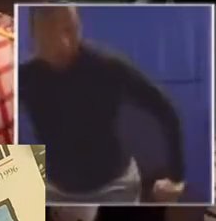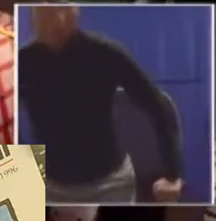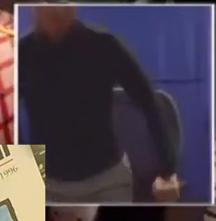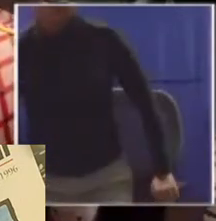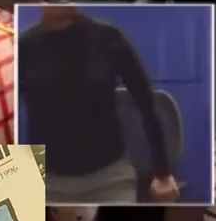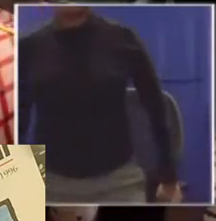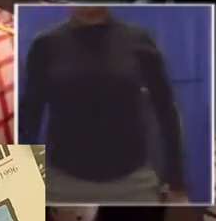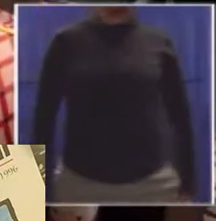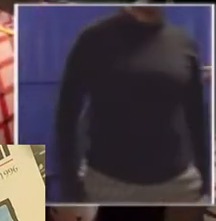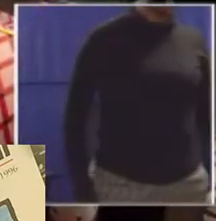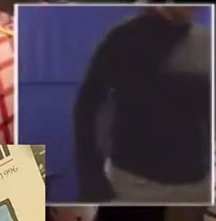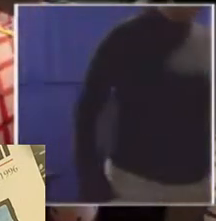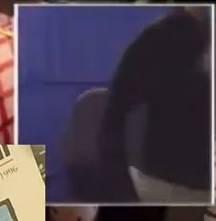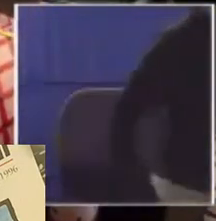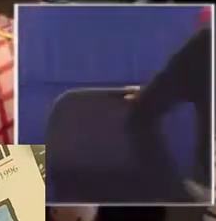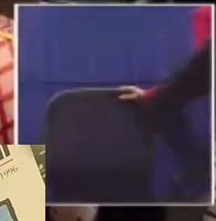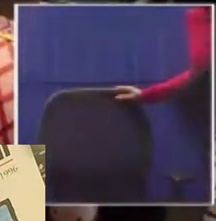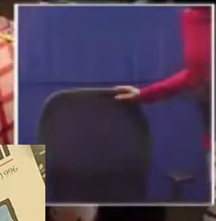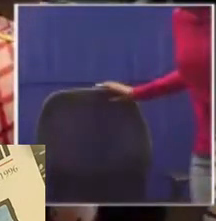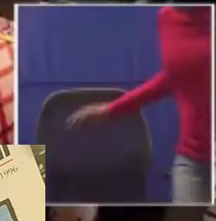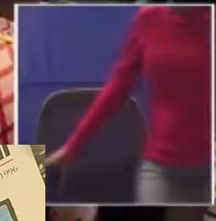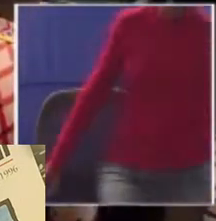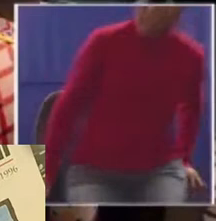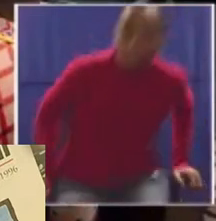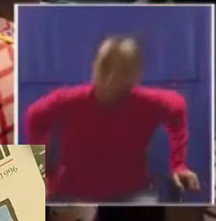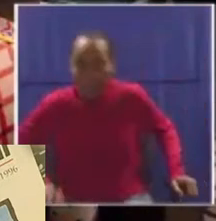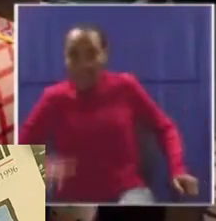okay AIC